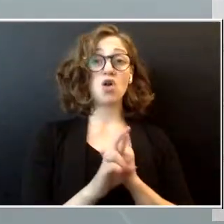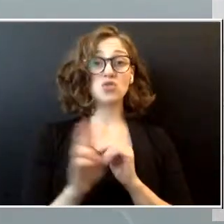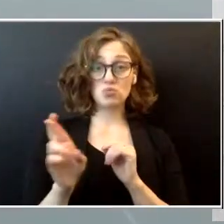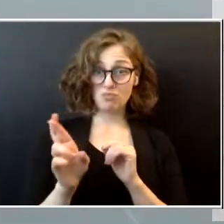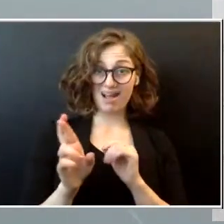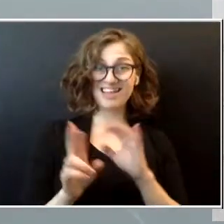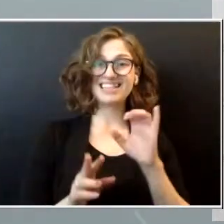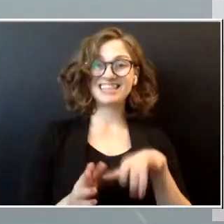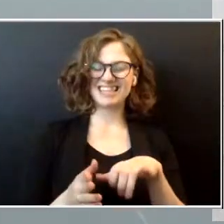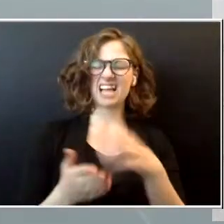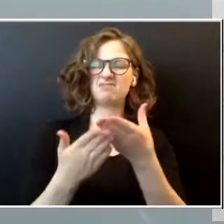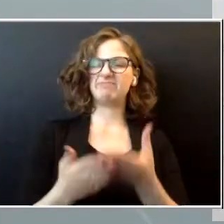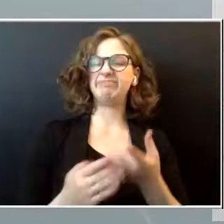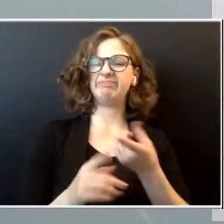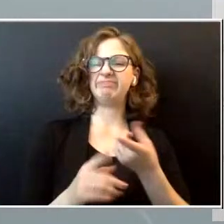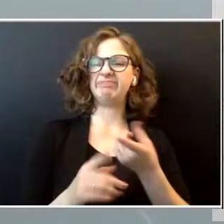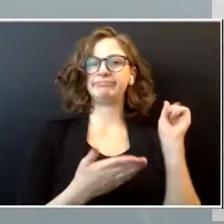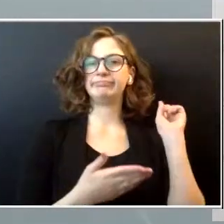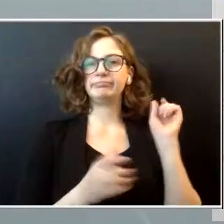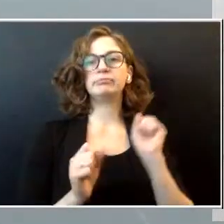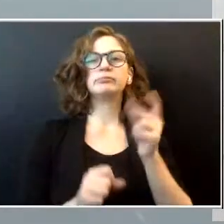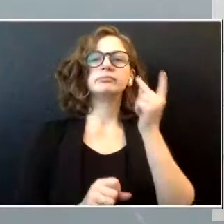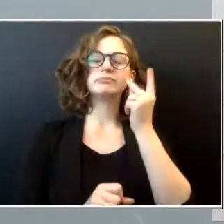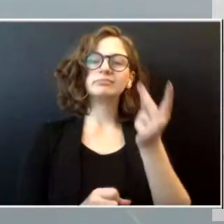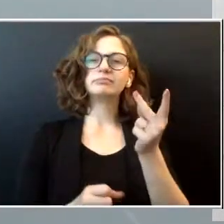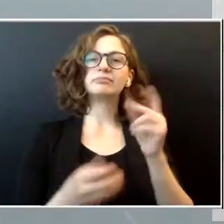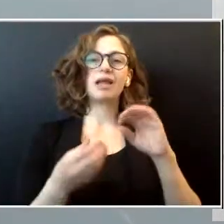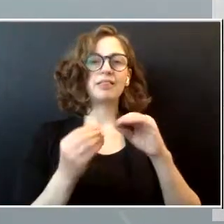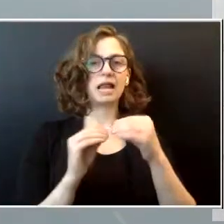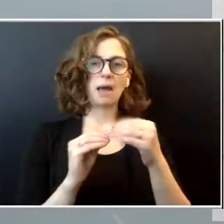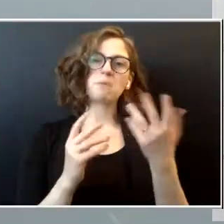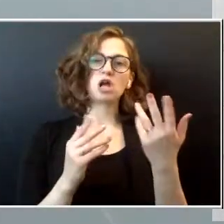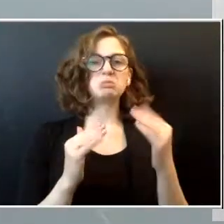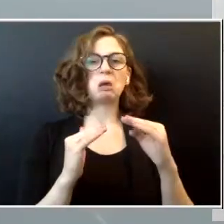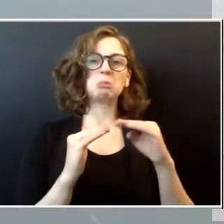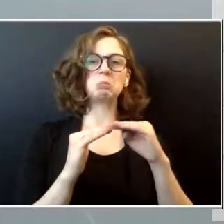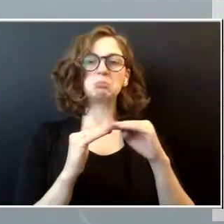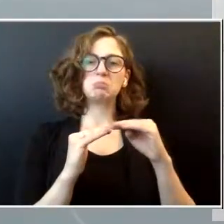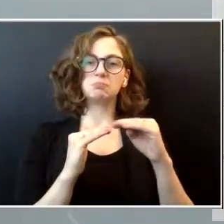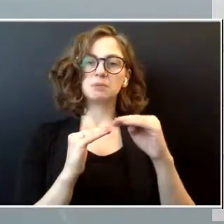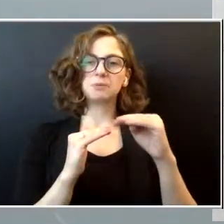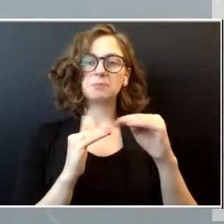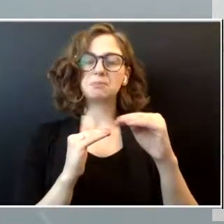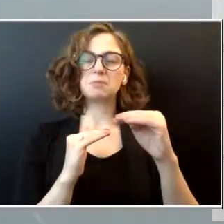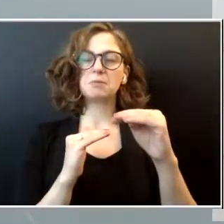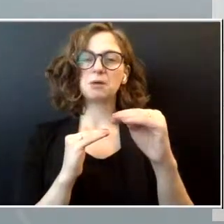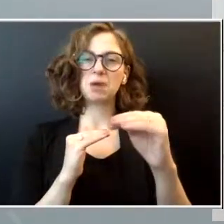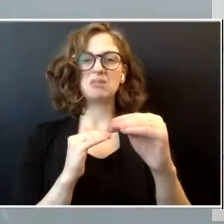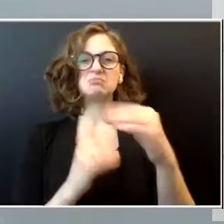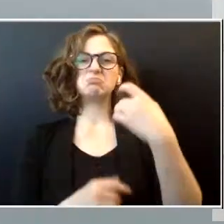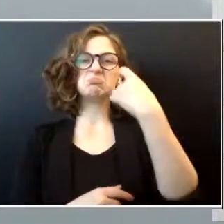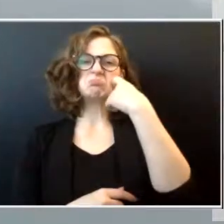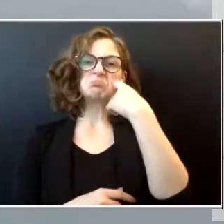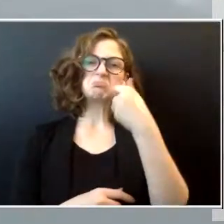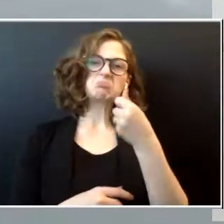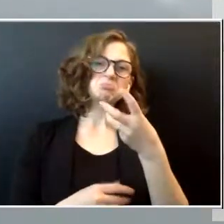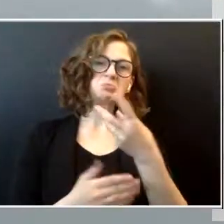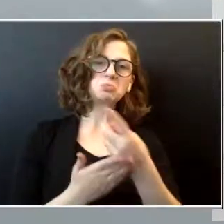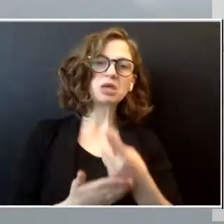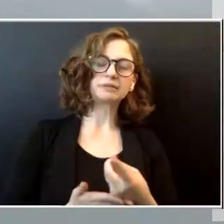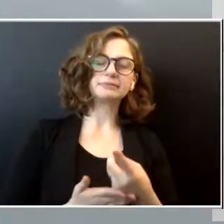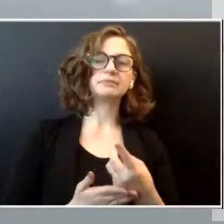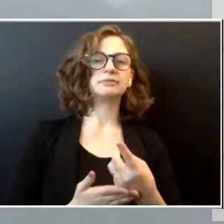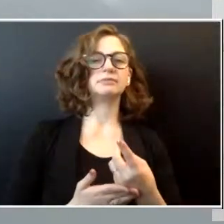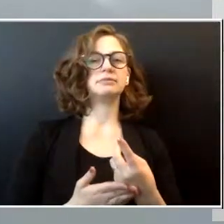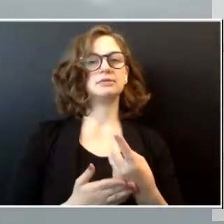ago, but you can see that our numbers have been really fairly stable for the last couple weeks, moving just a little